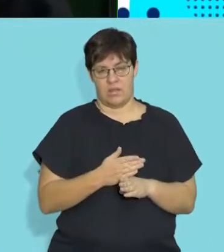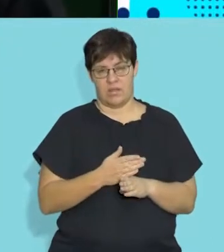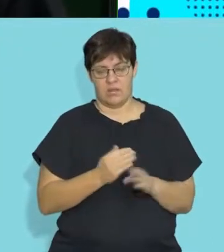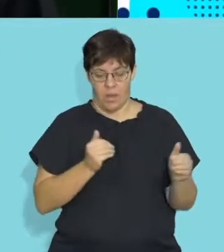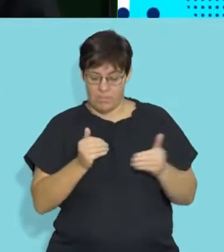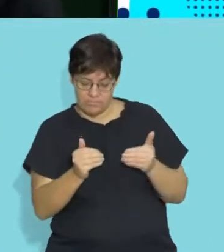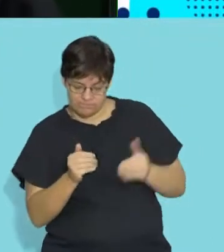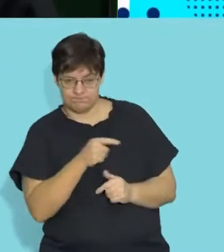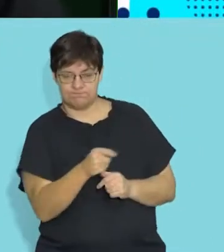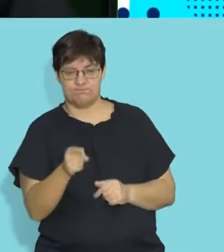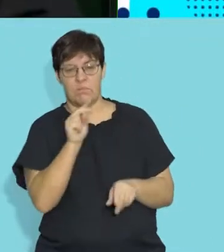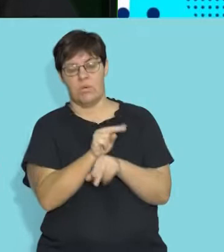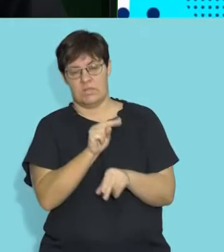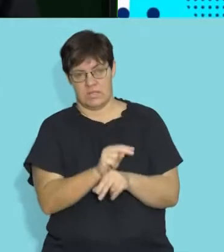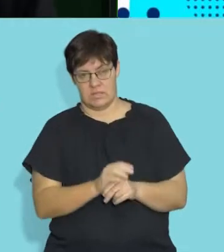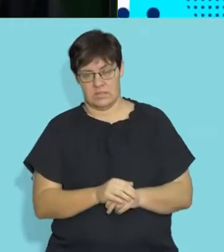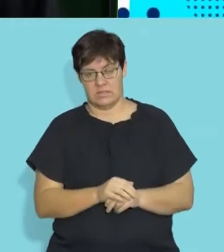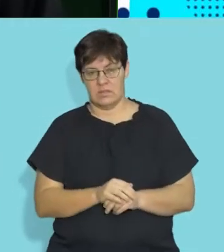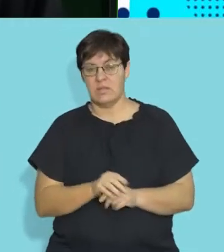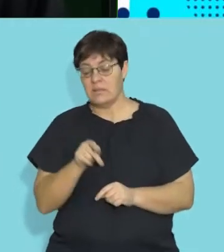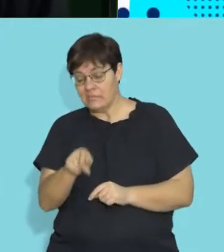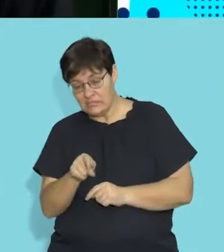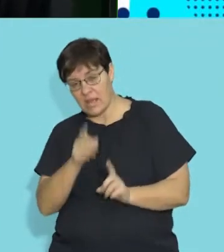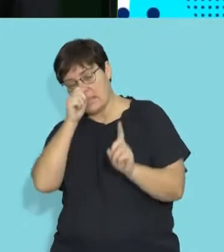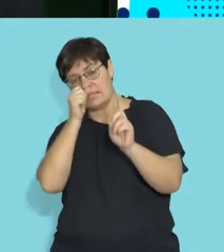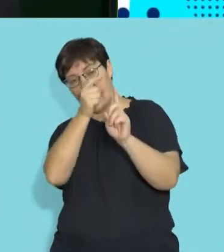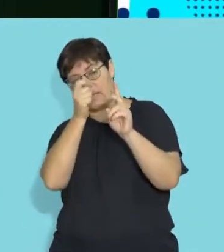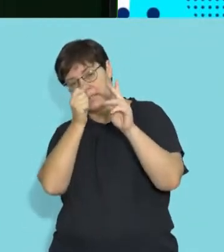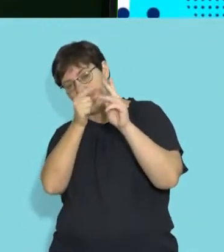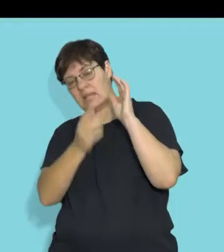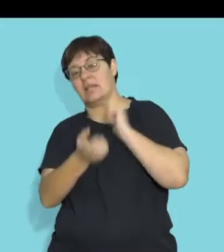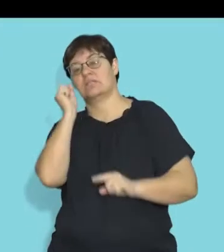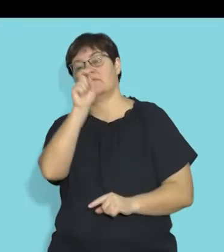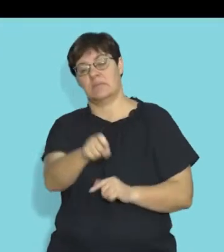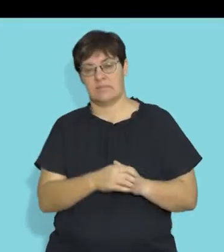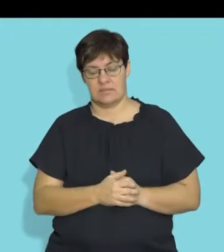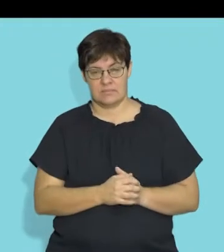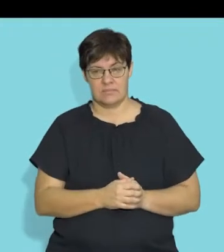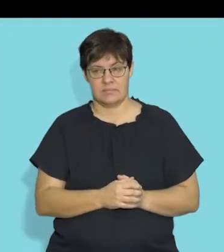and also you then set targets for the sales team.